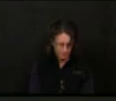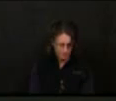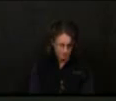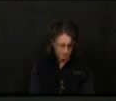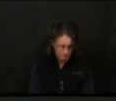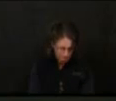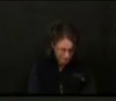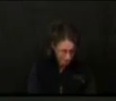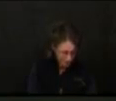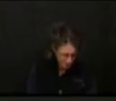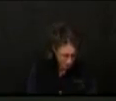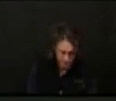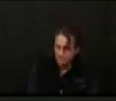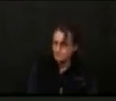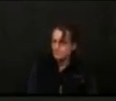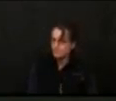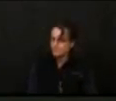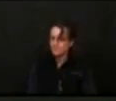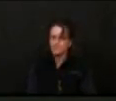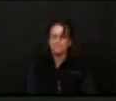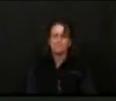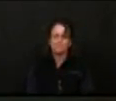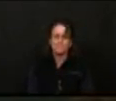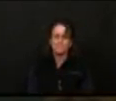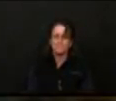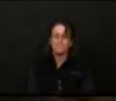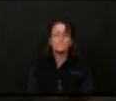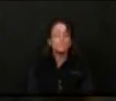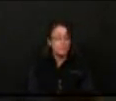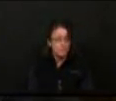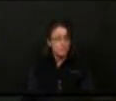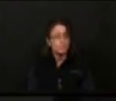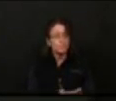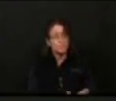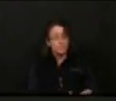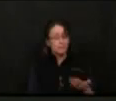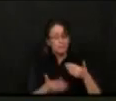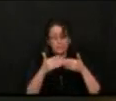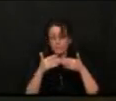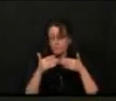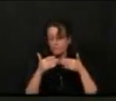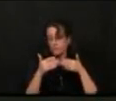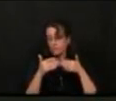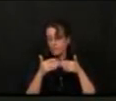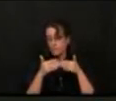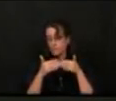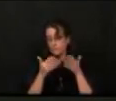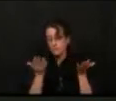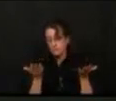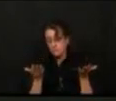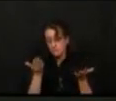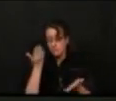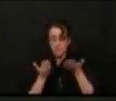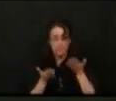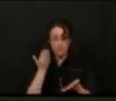Well, I guess as we go forward, the board might be interested in having